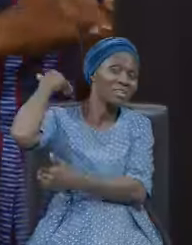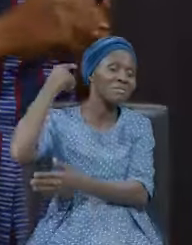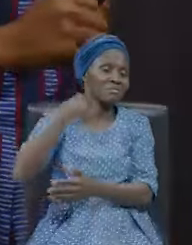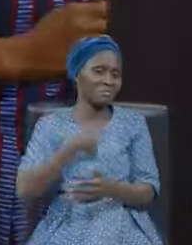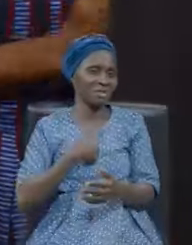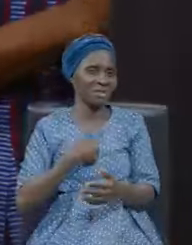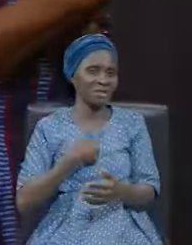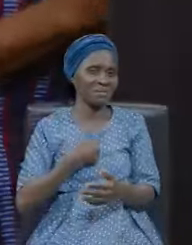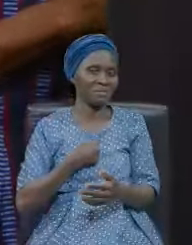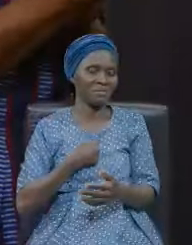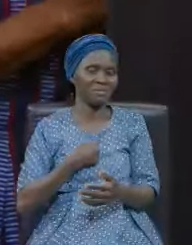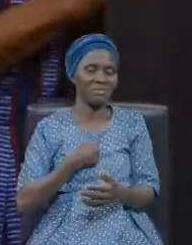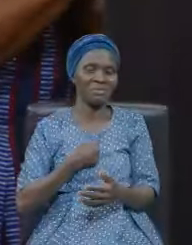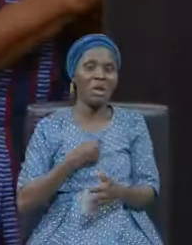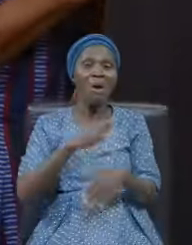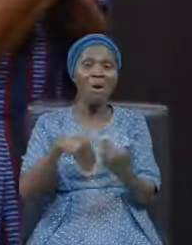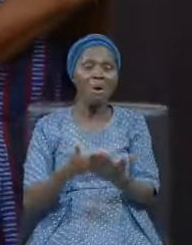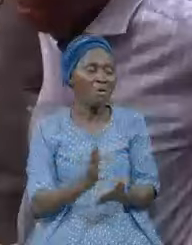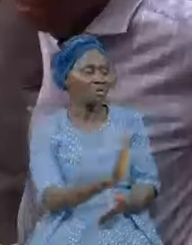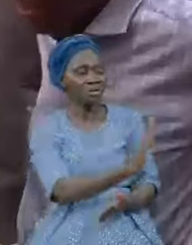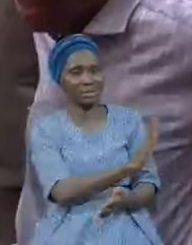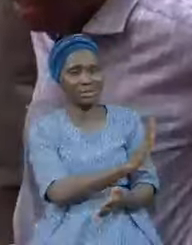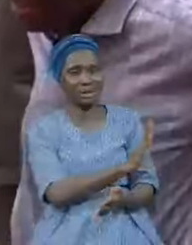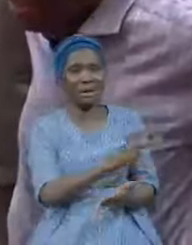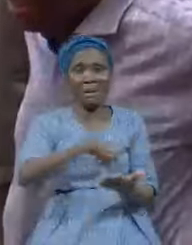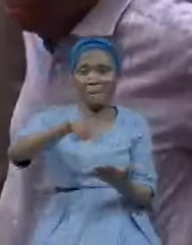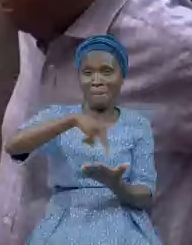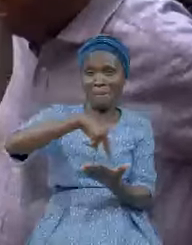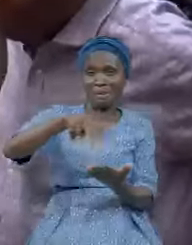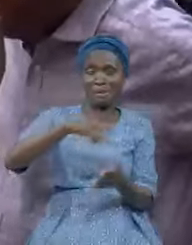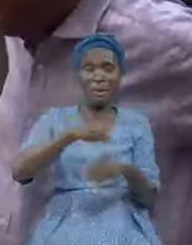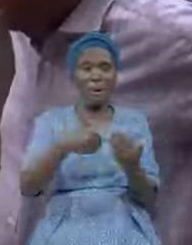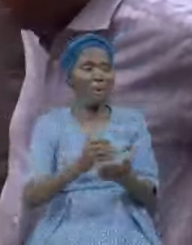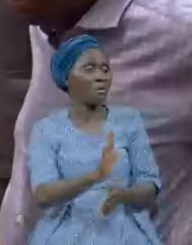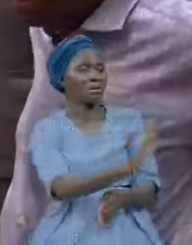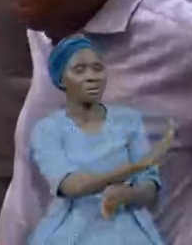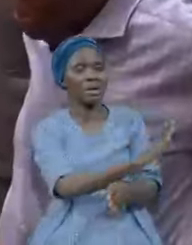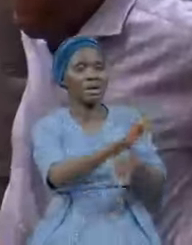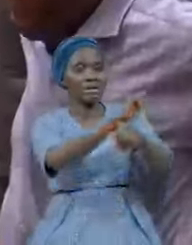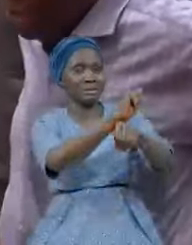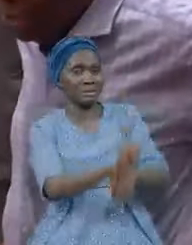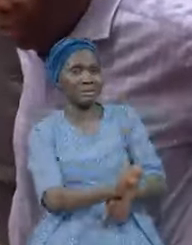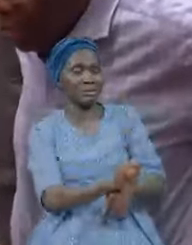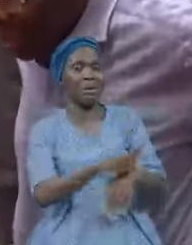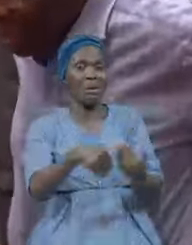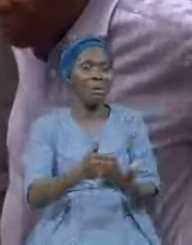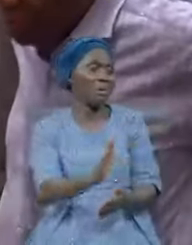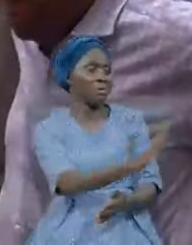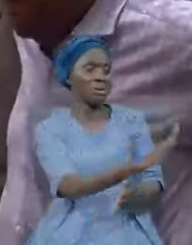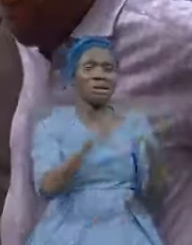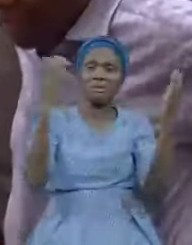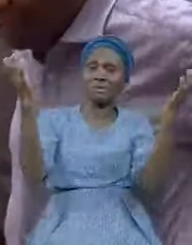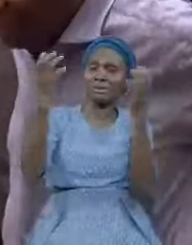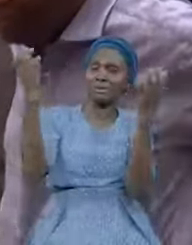all their festivals, all their traditions, all their ceremonies, all